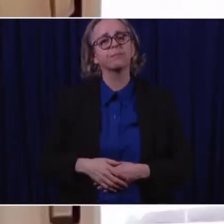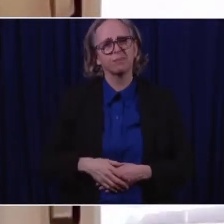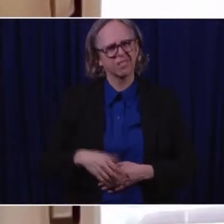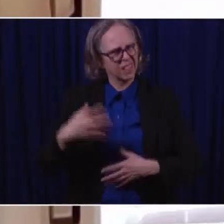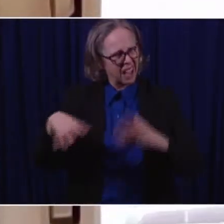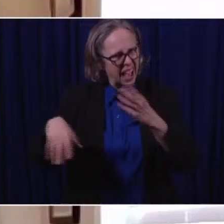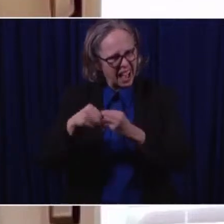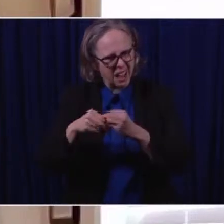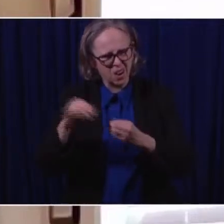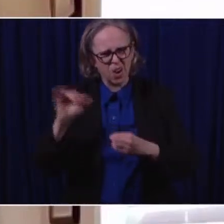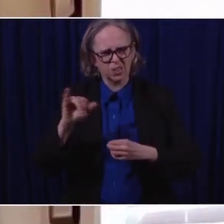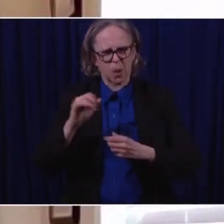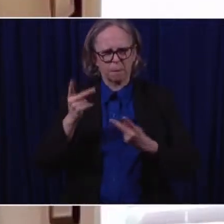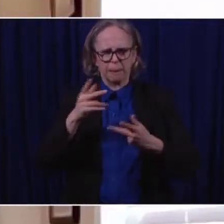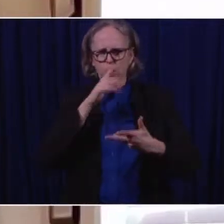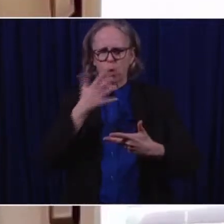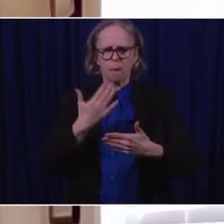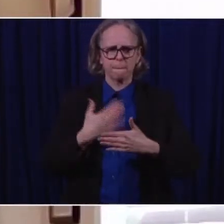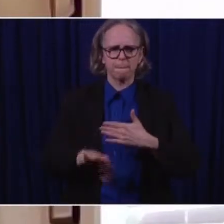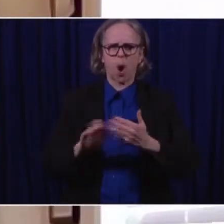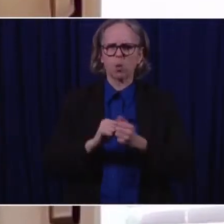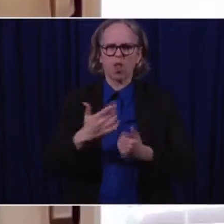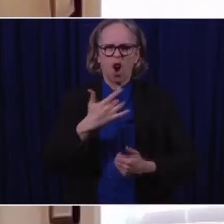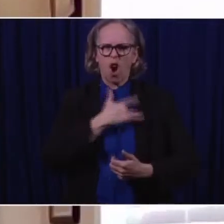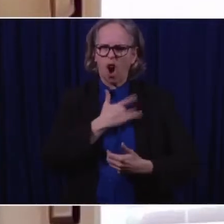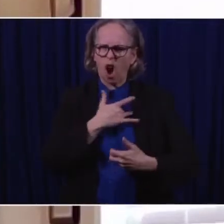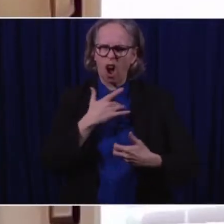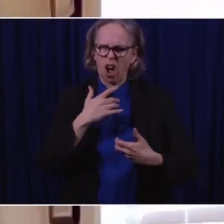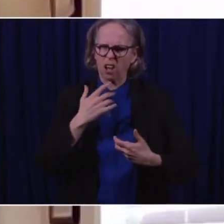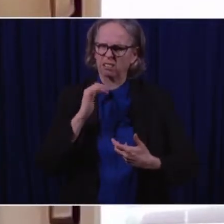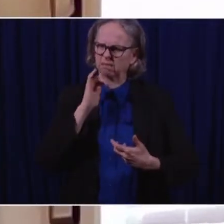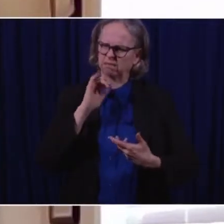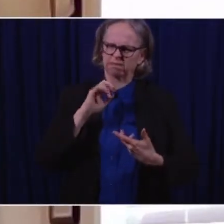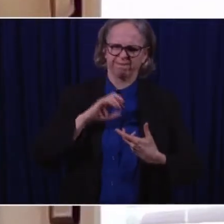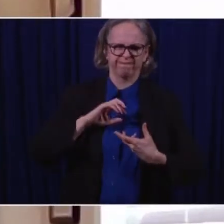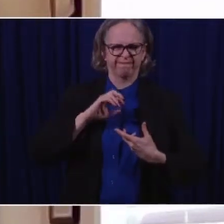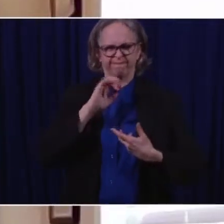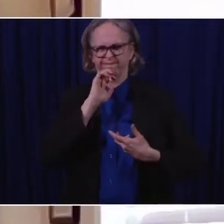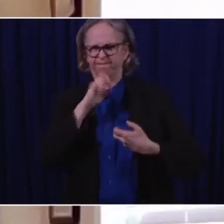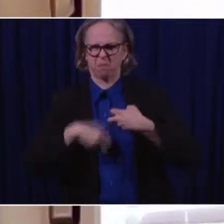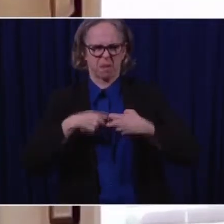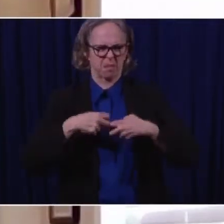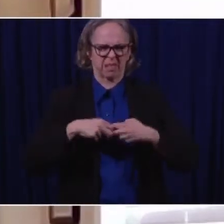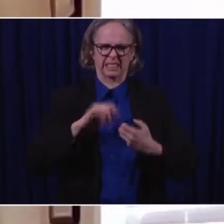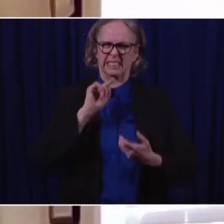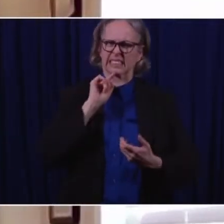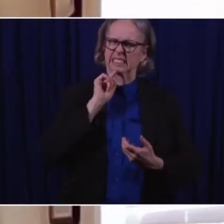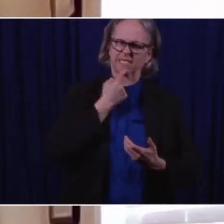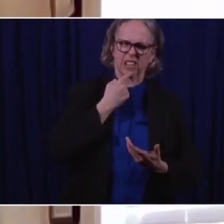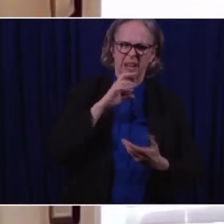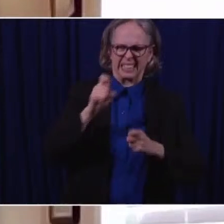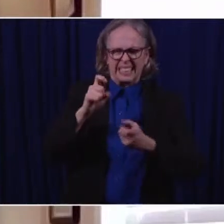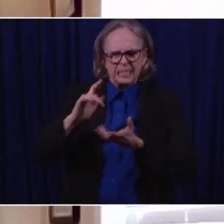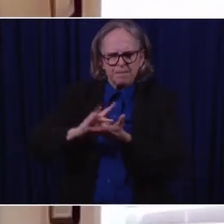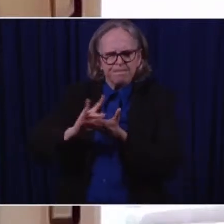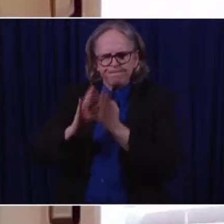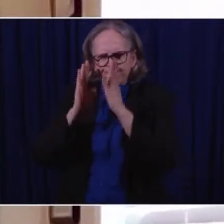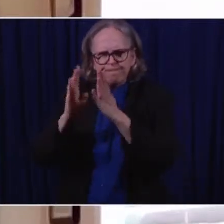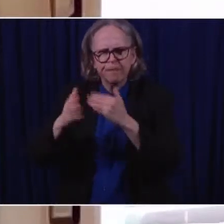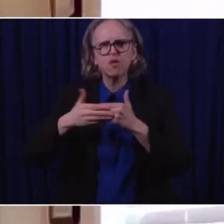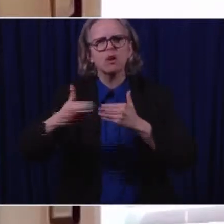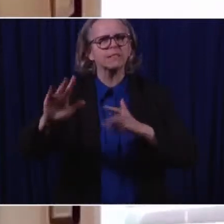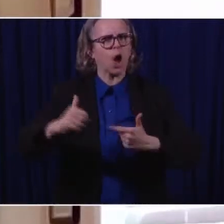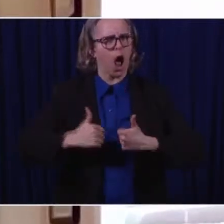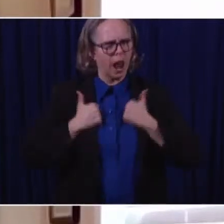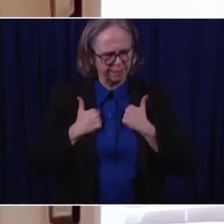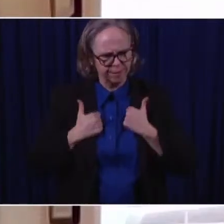ongoing medical care. So this refers to those with heart defects who still